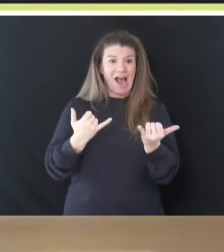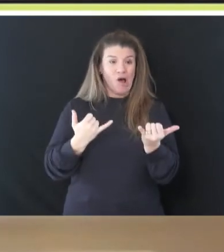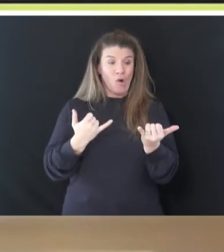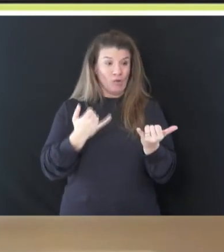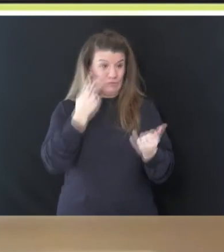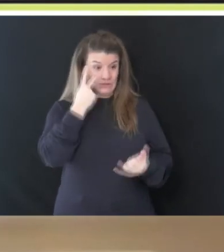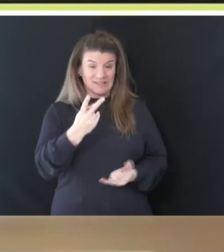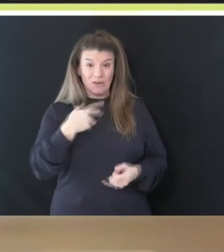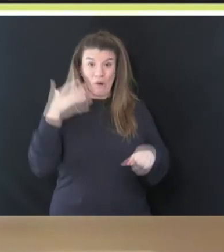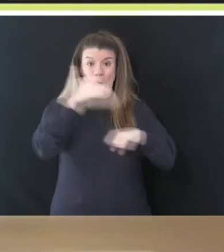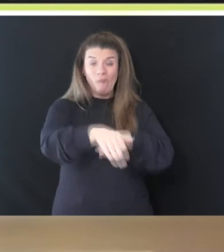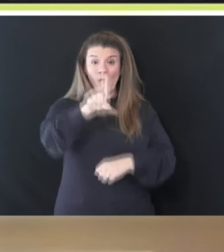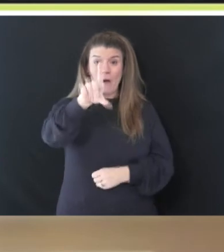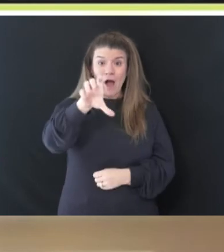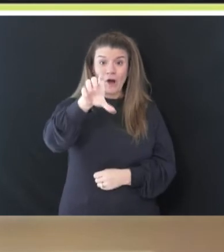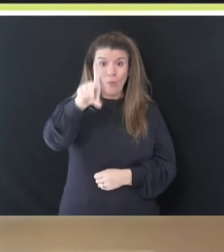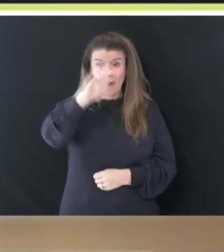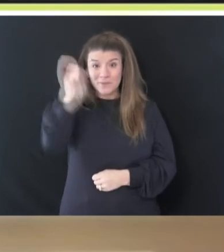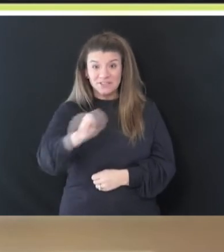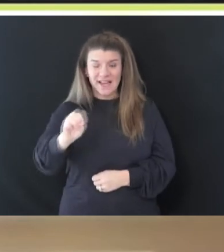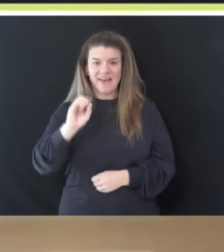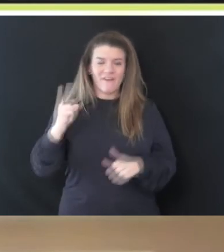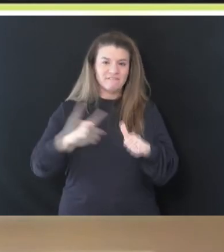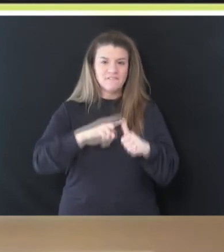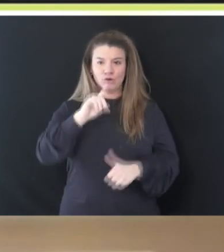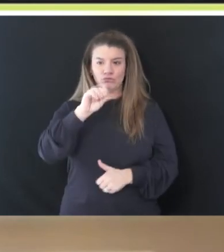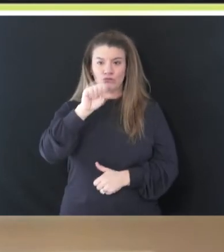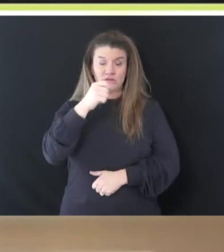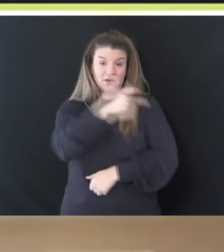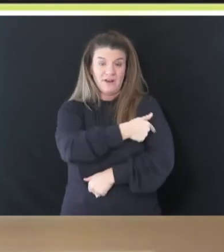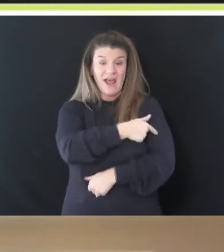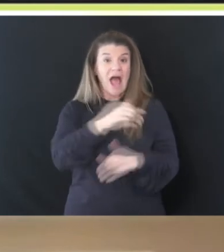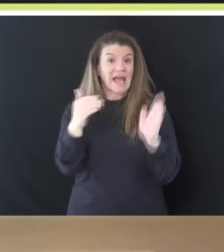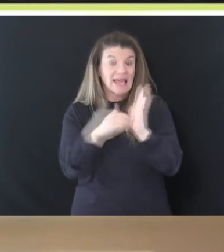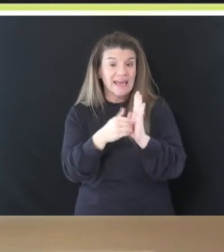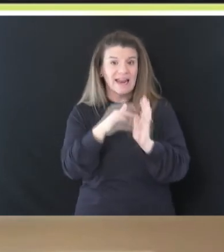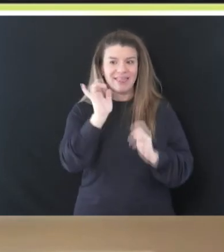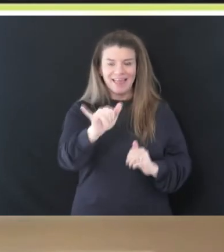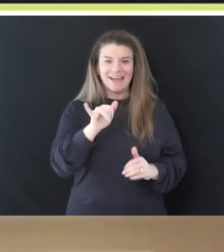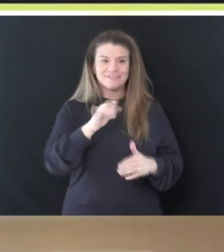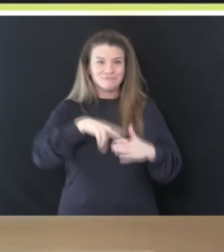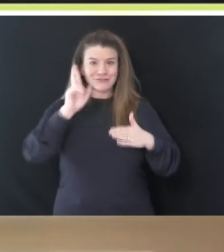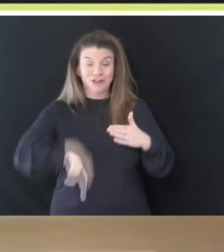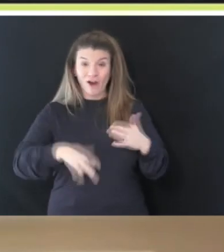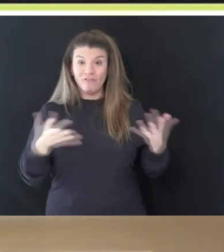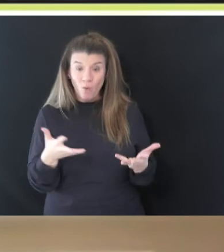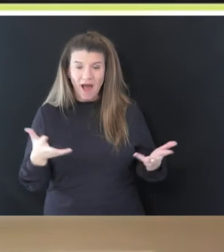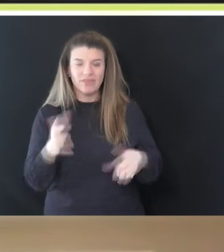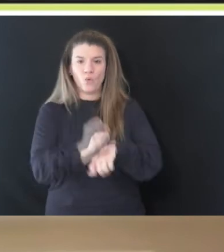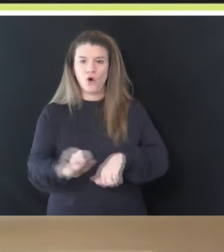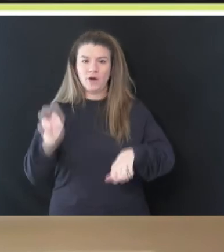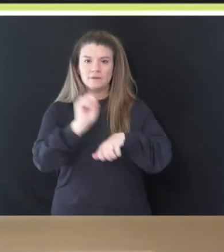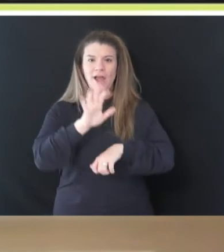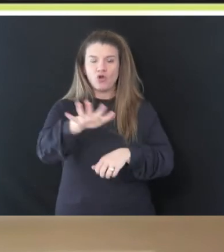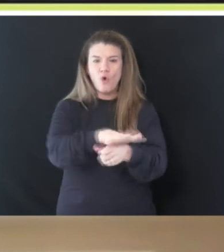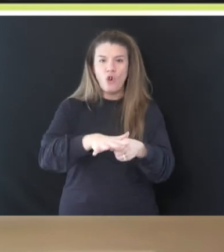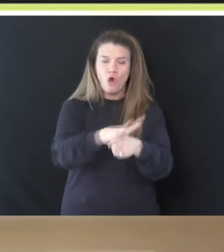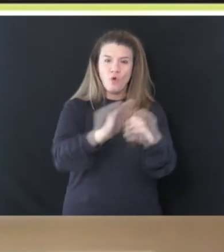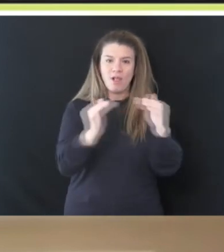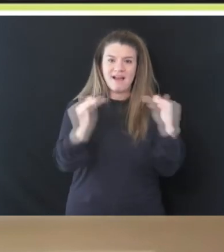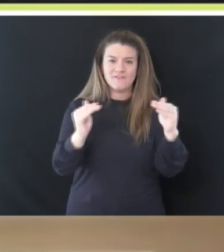our allocated first doses. Again, that's as a result of the work that's being done at the local level to get